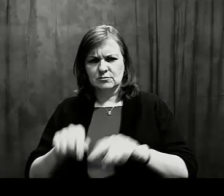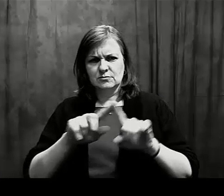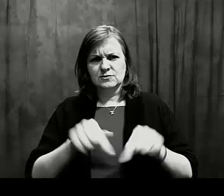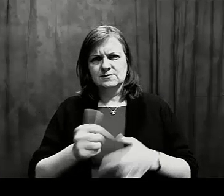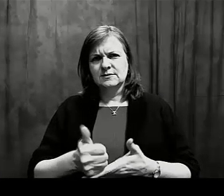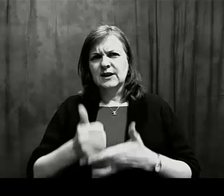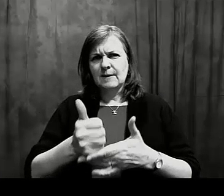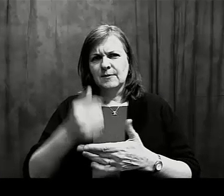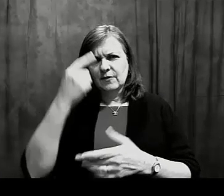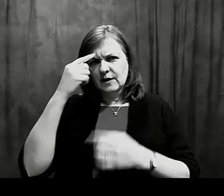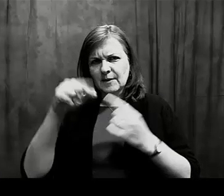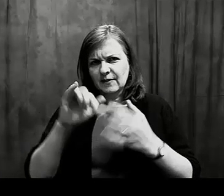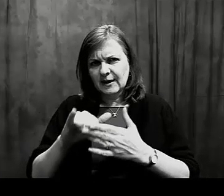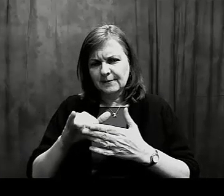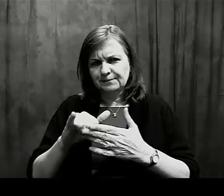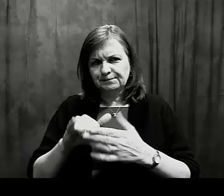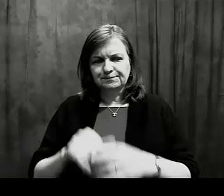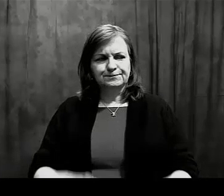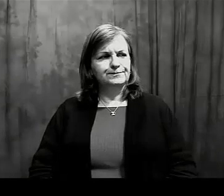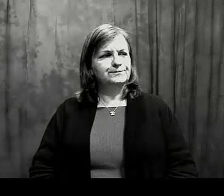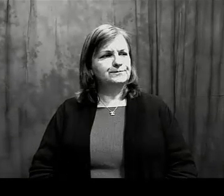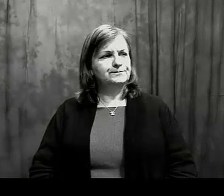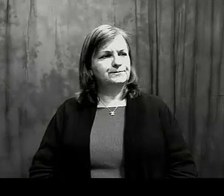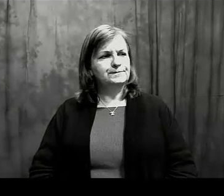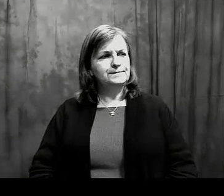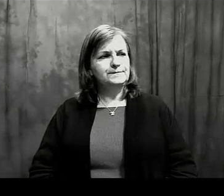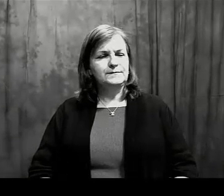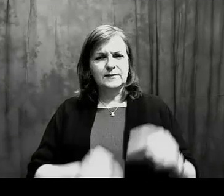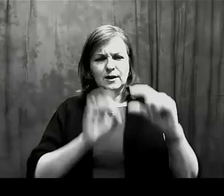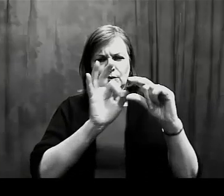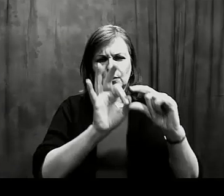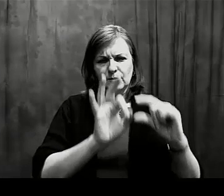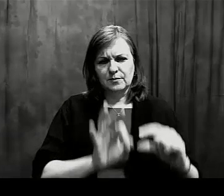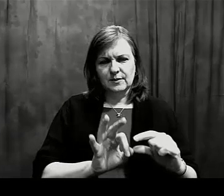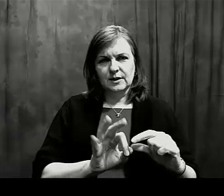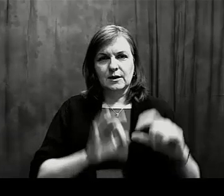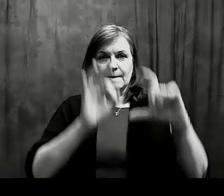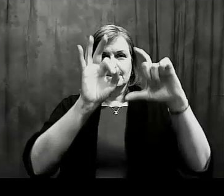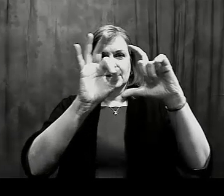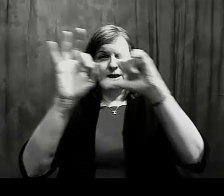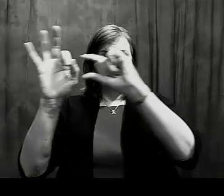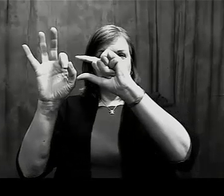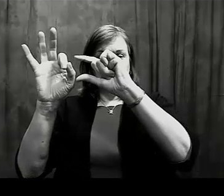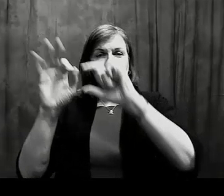cross to think about this if you want. Big F, little f.